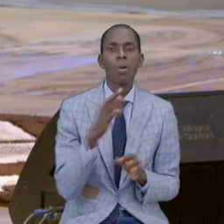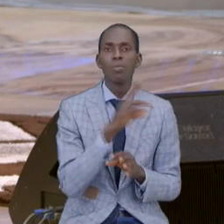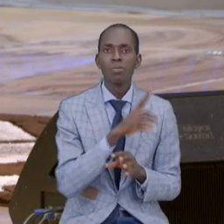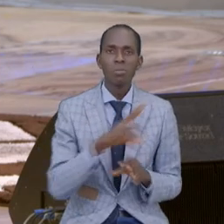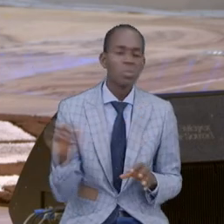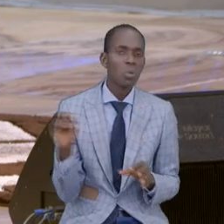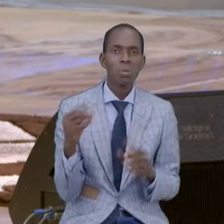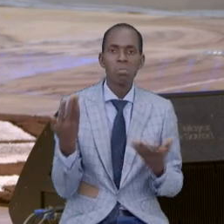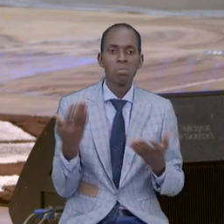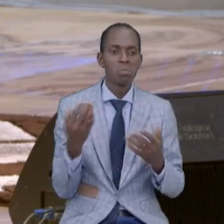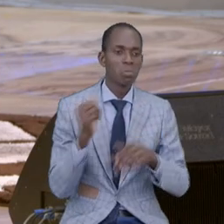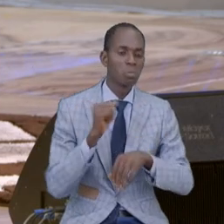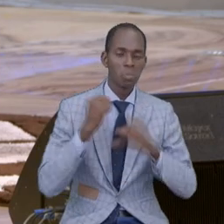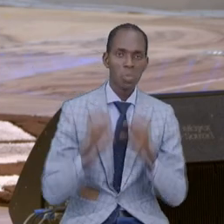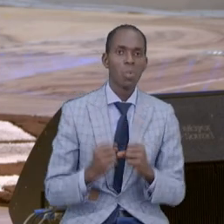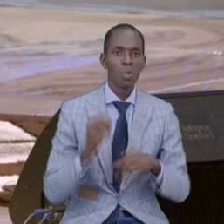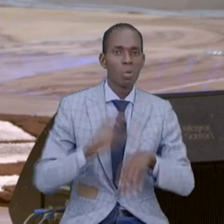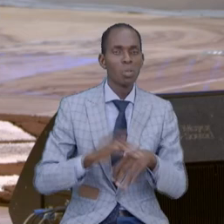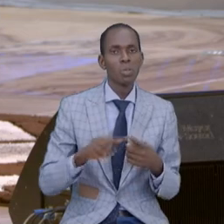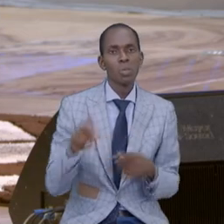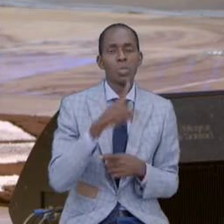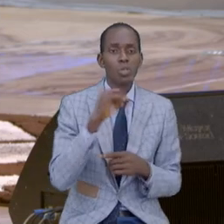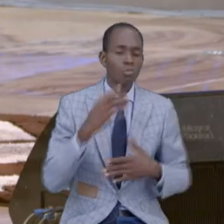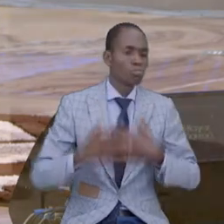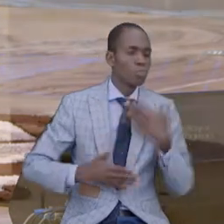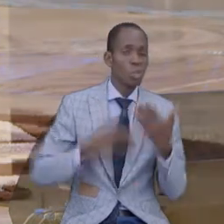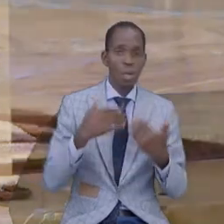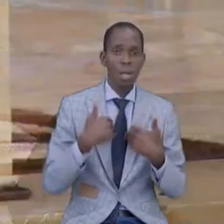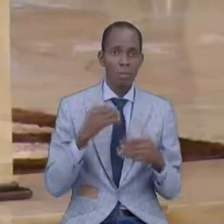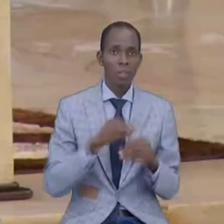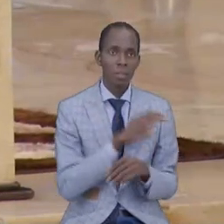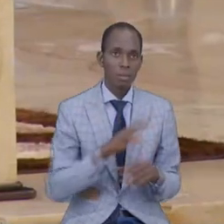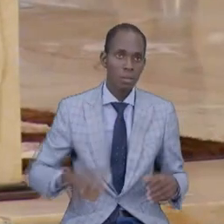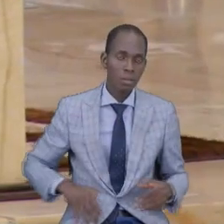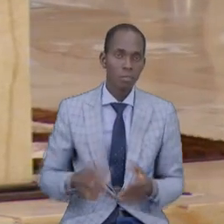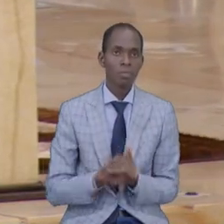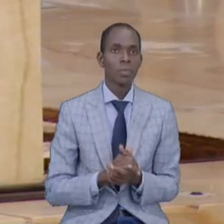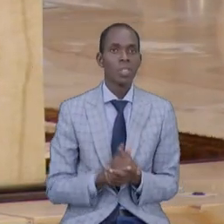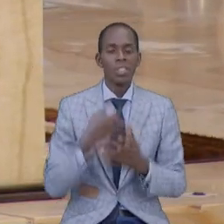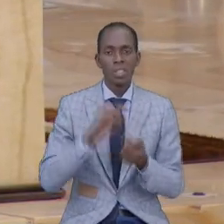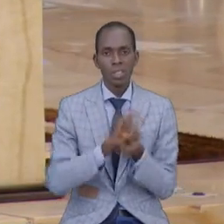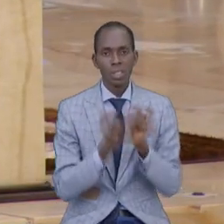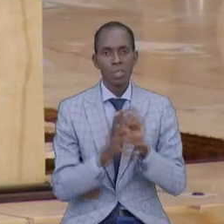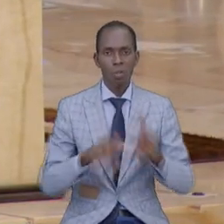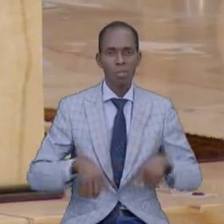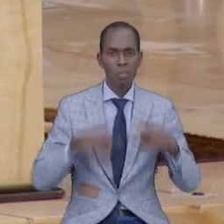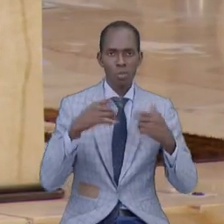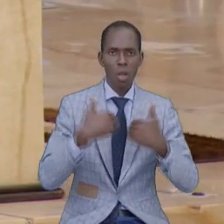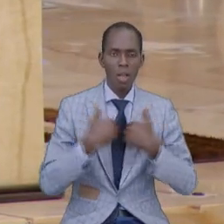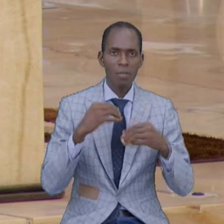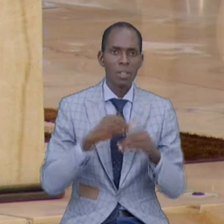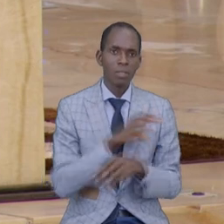effect unto you. The joy you had in Christ, the change of life you had in